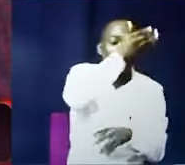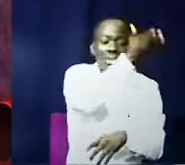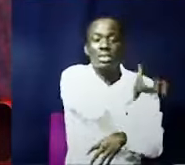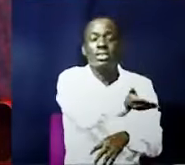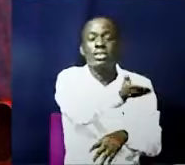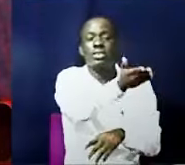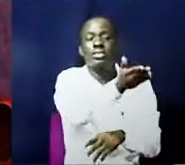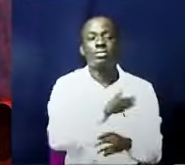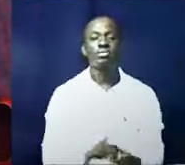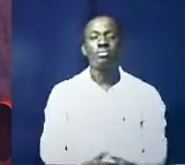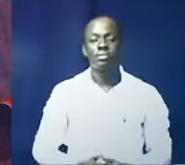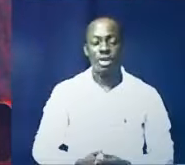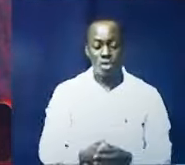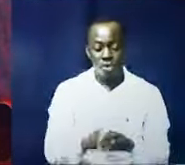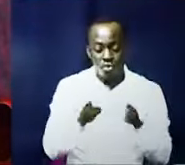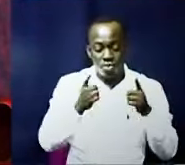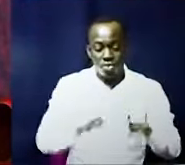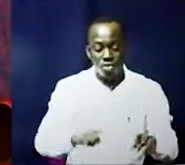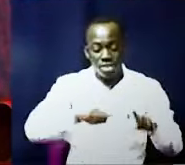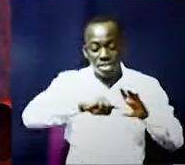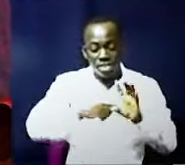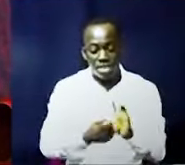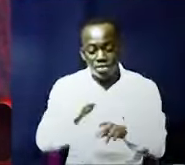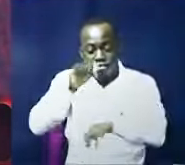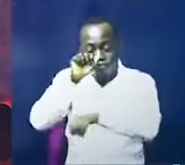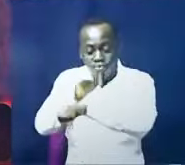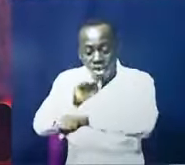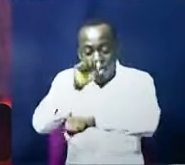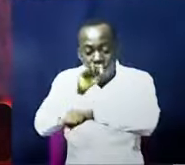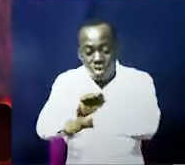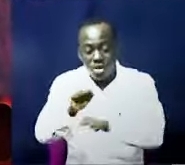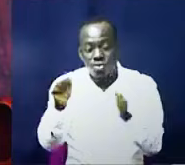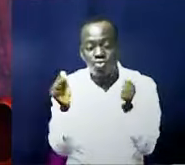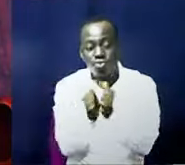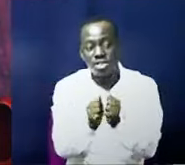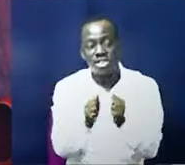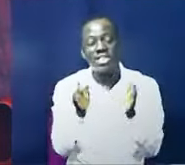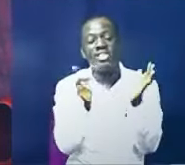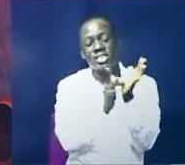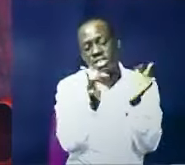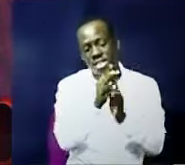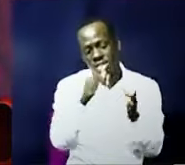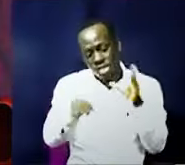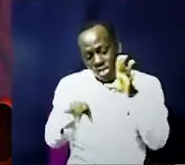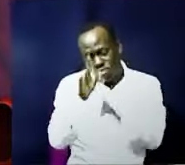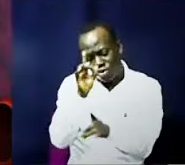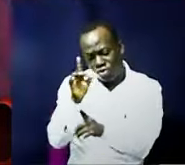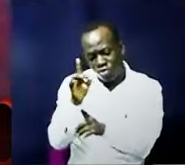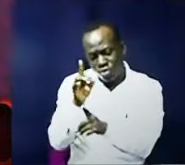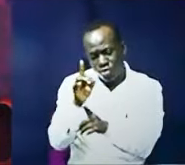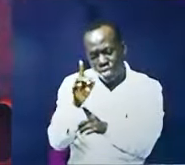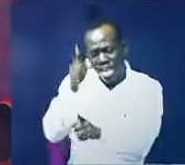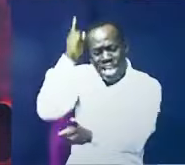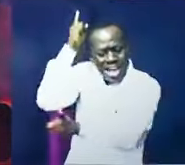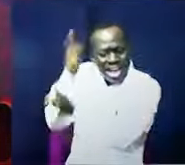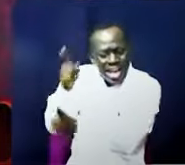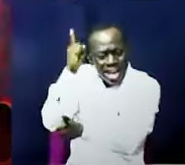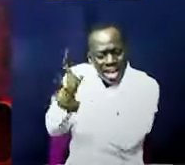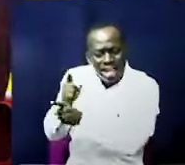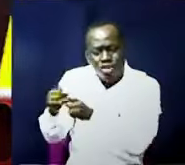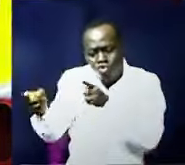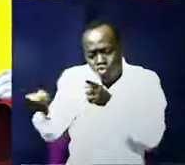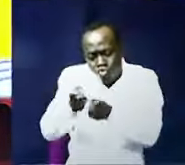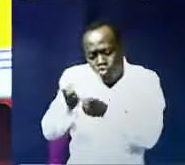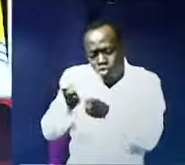will not be able to stop people from filling this house. Now, when we talk about the church unleashed, we